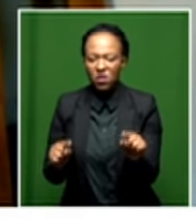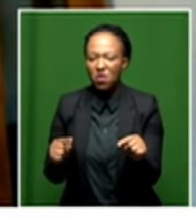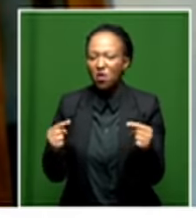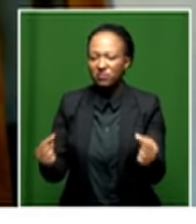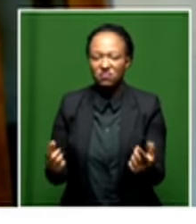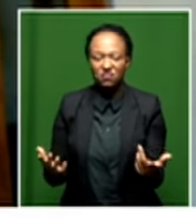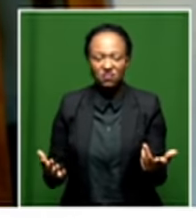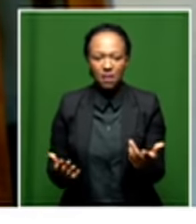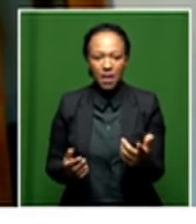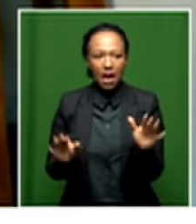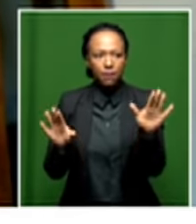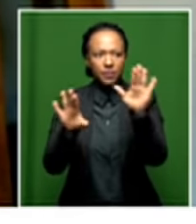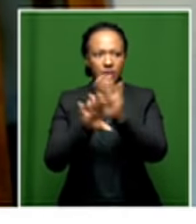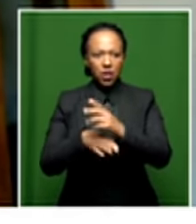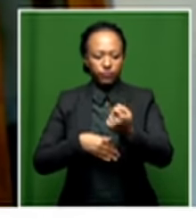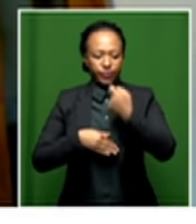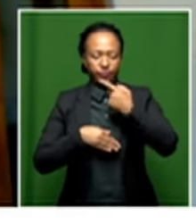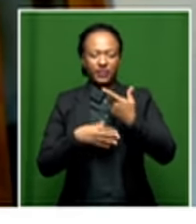out messages